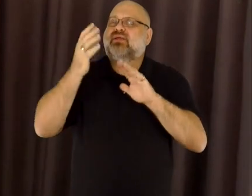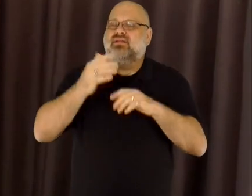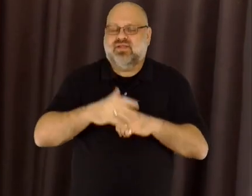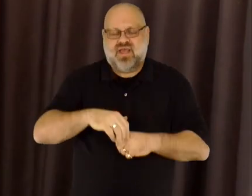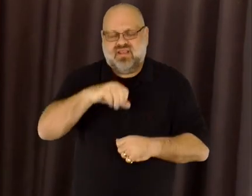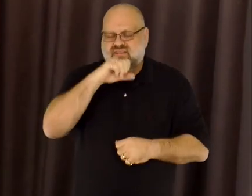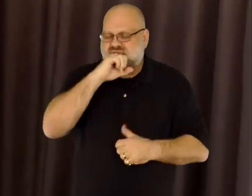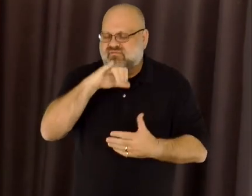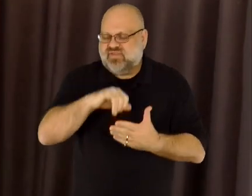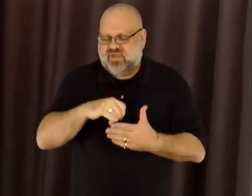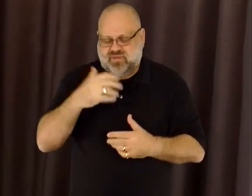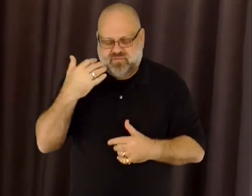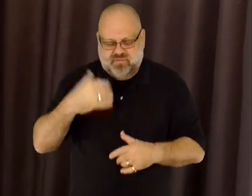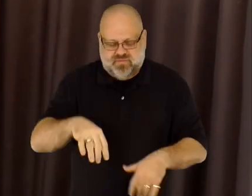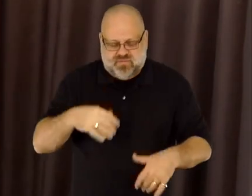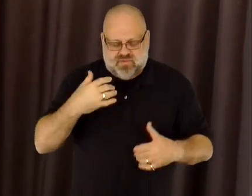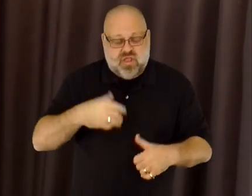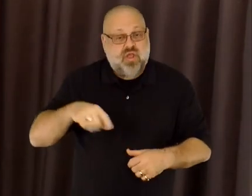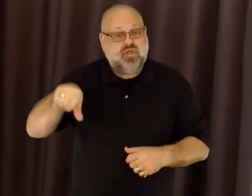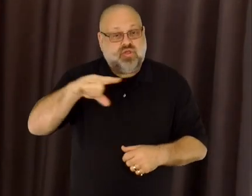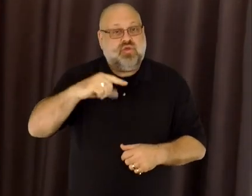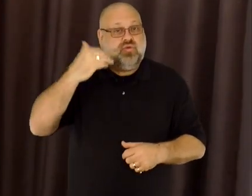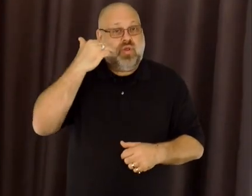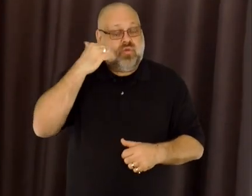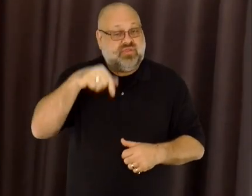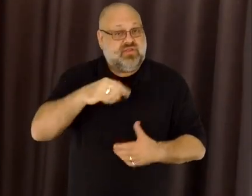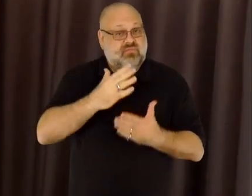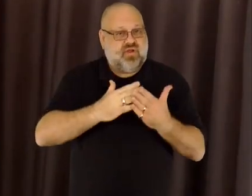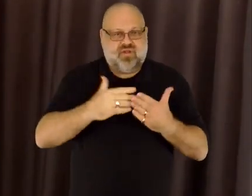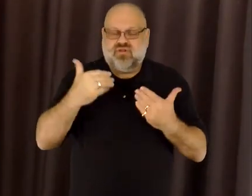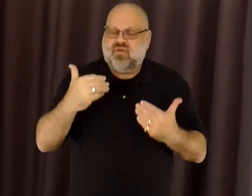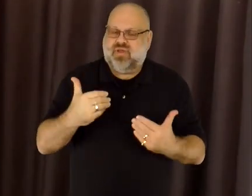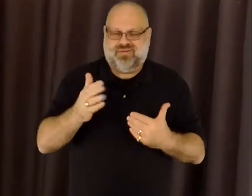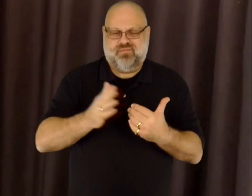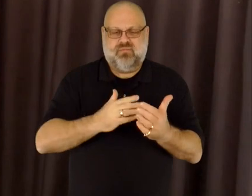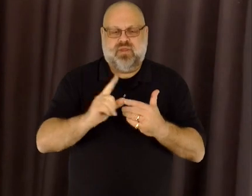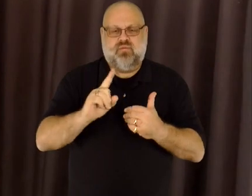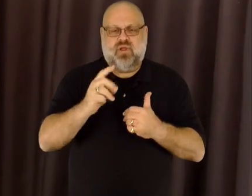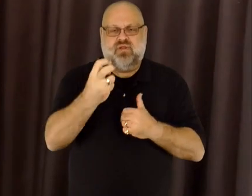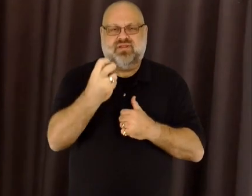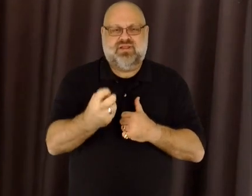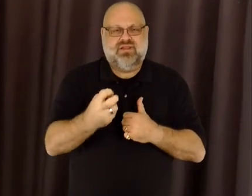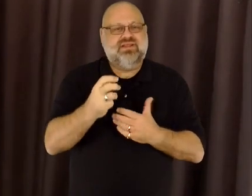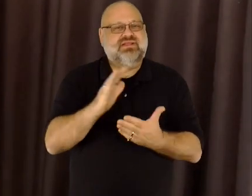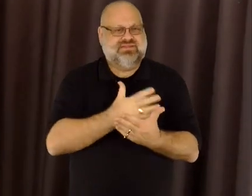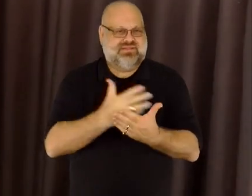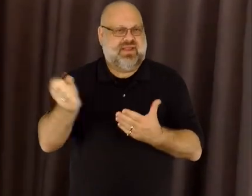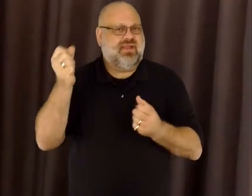I love that. If you know this part, sing it right where you are. Here we go. All the earth.